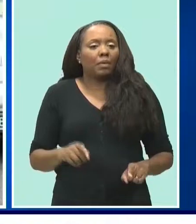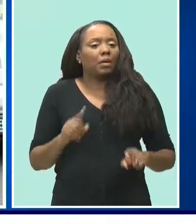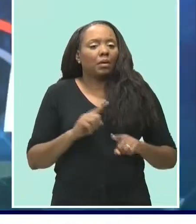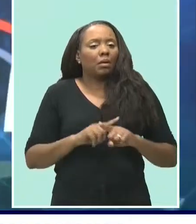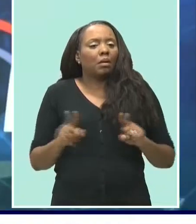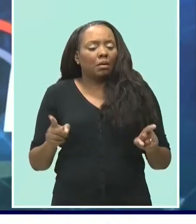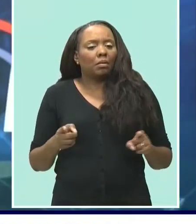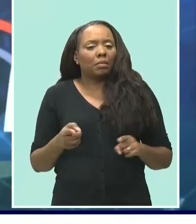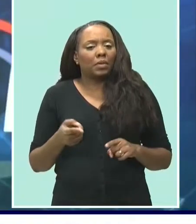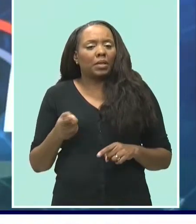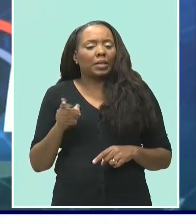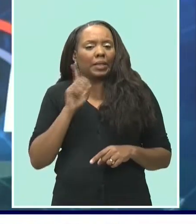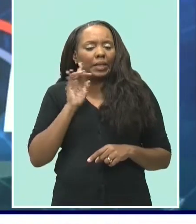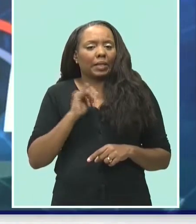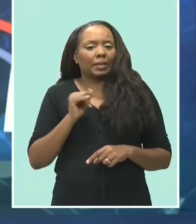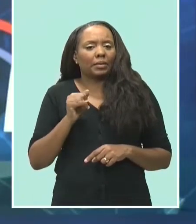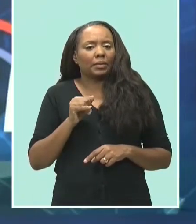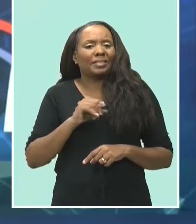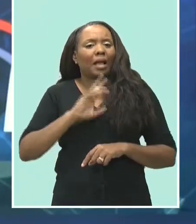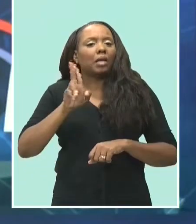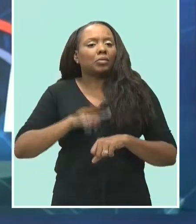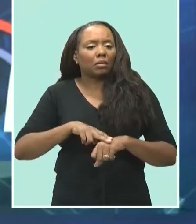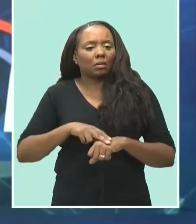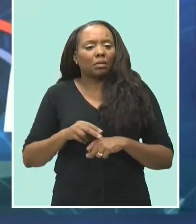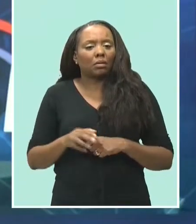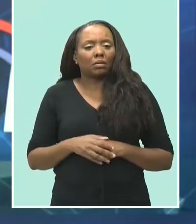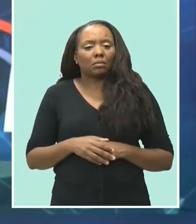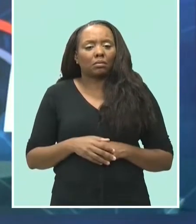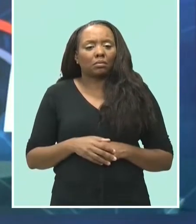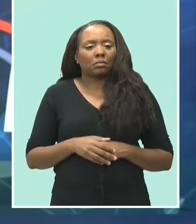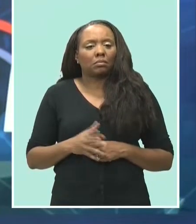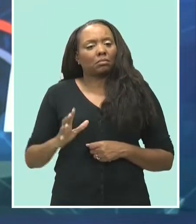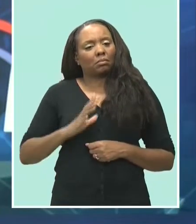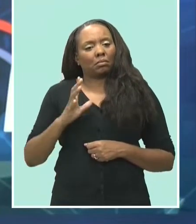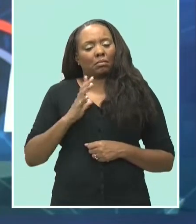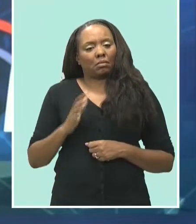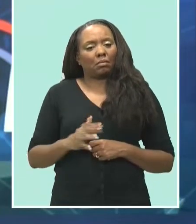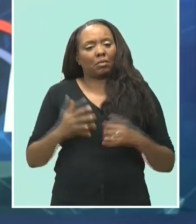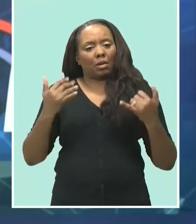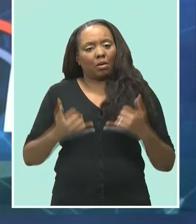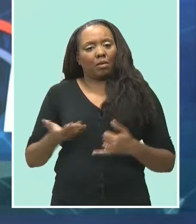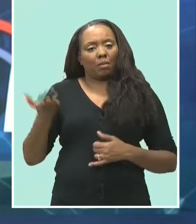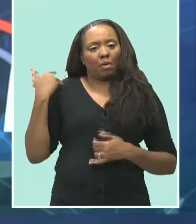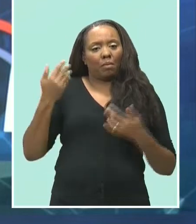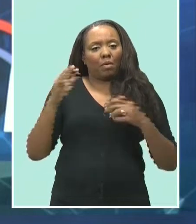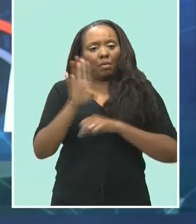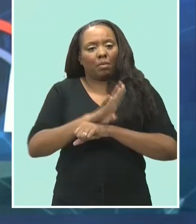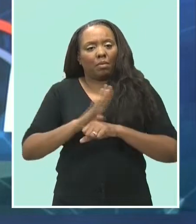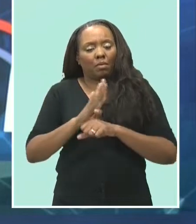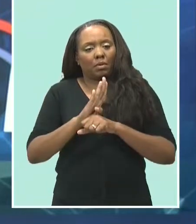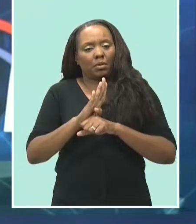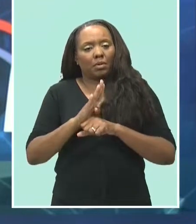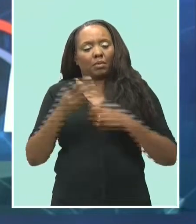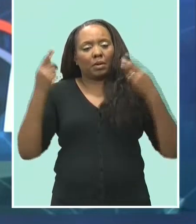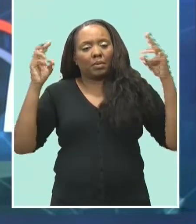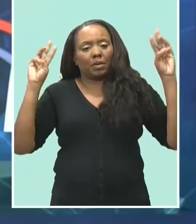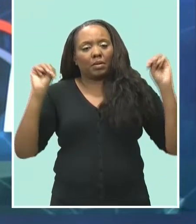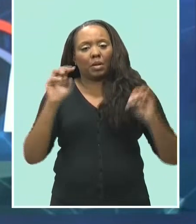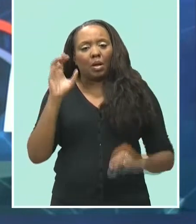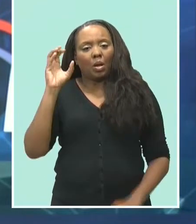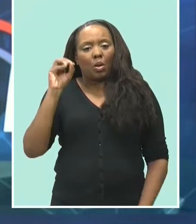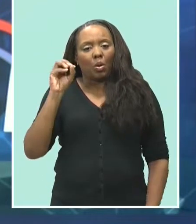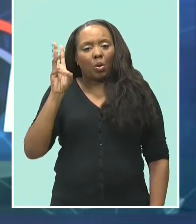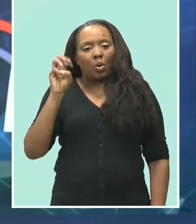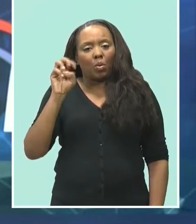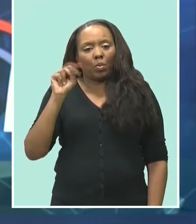suspected. Well, it's official. Former Barbados Prime Minister Professor Owen Arthur has now been named as